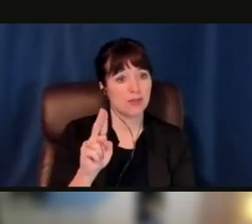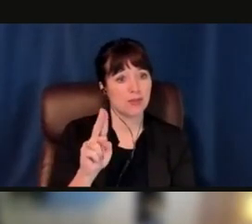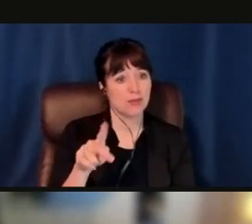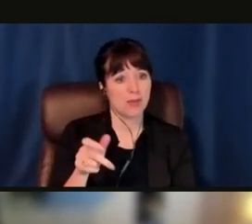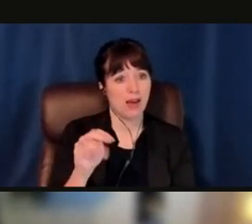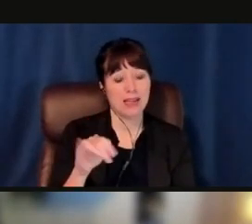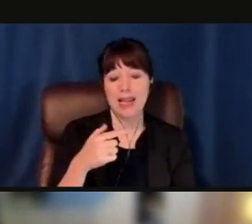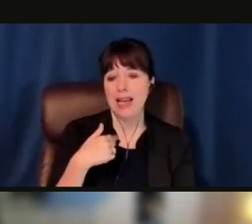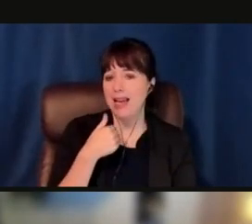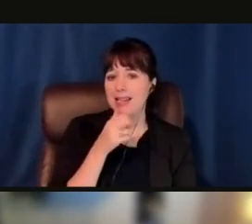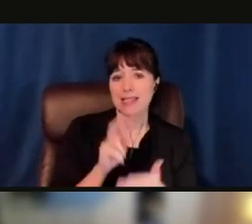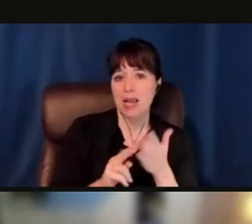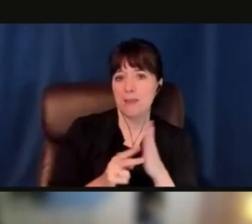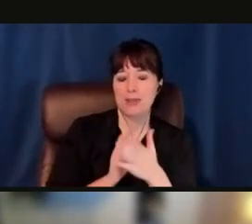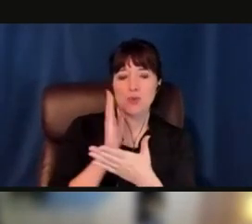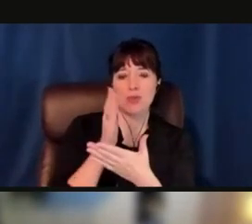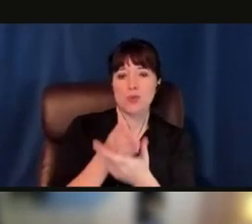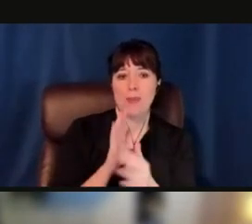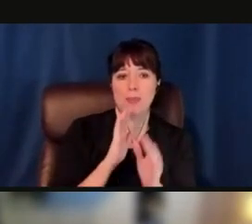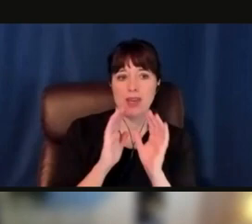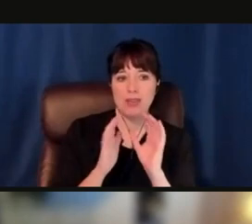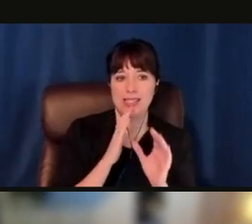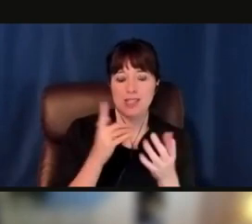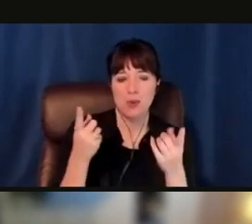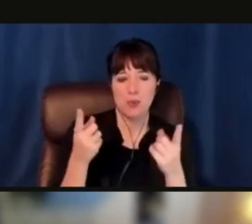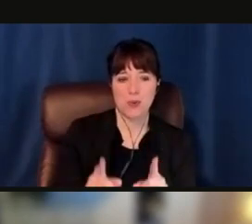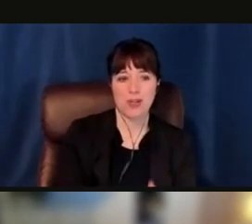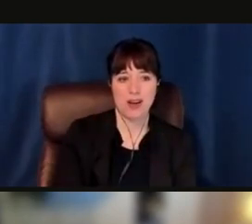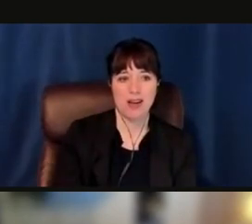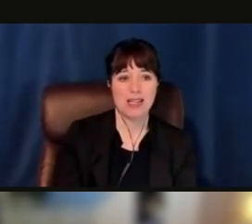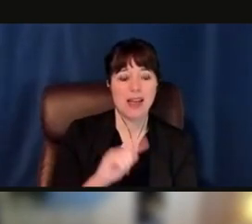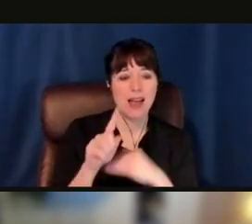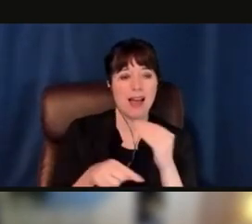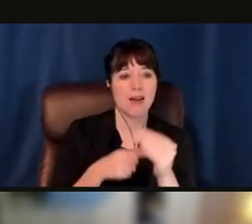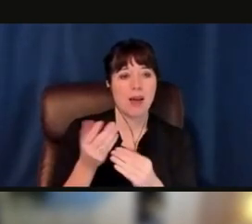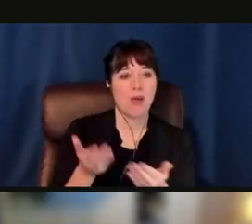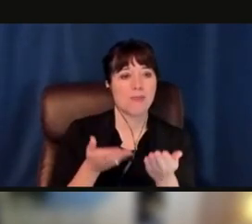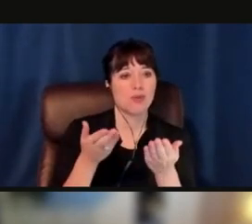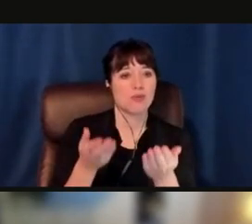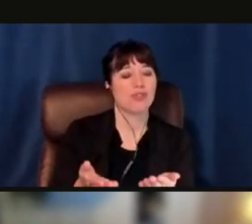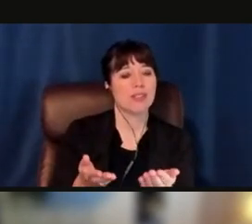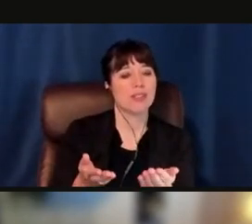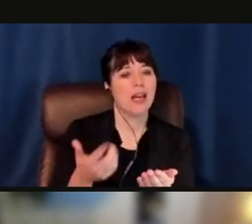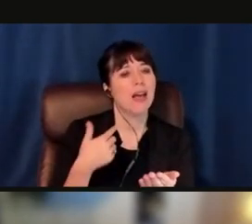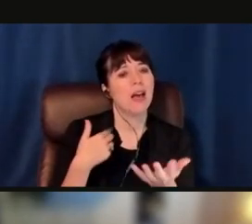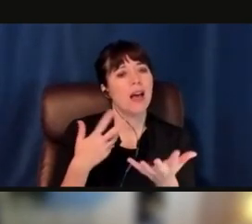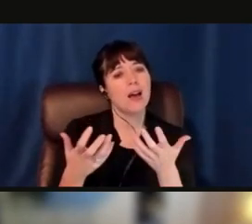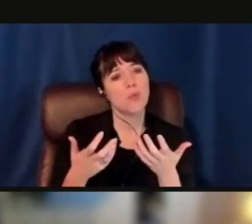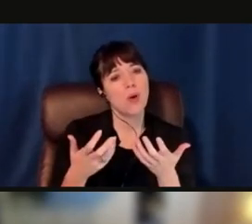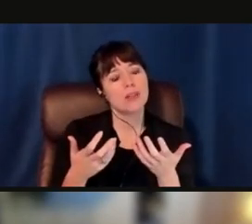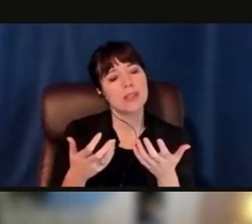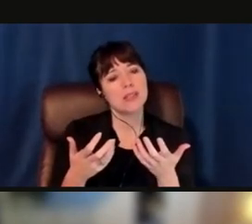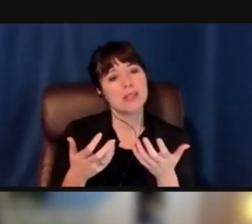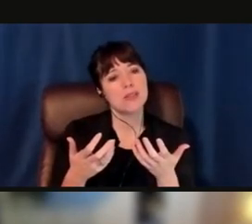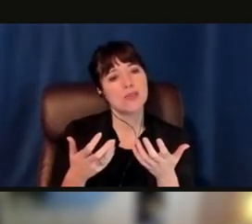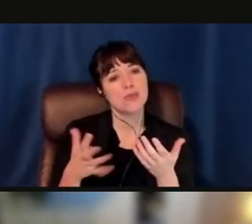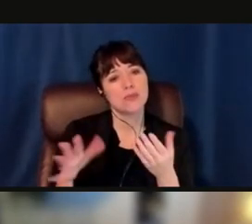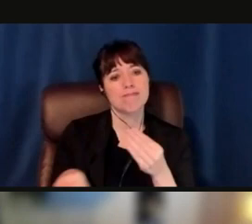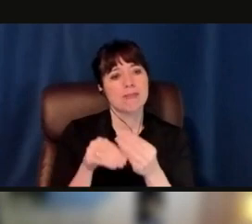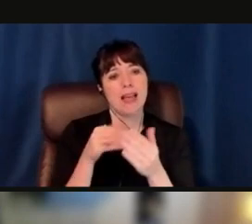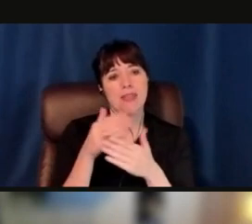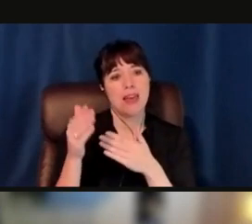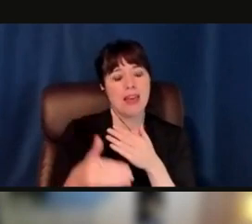mean to interrupt the conversation that was going on about the motion. I wanted to sort of loop in at the end